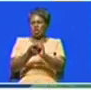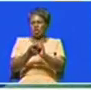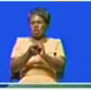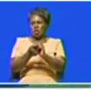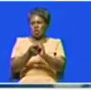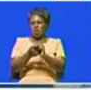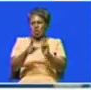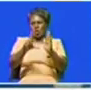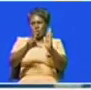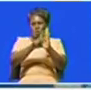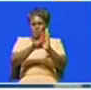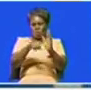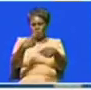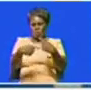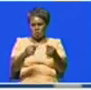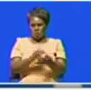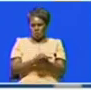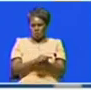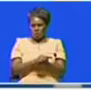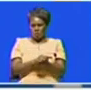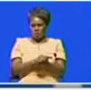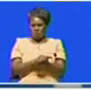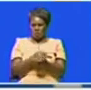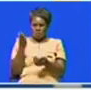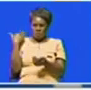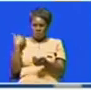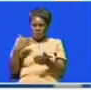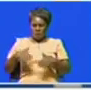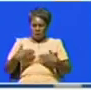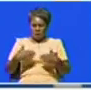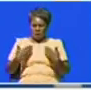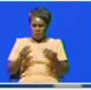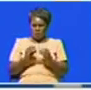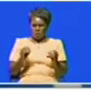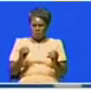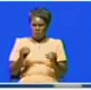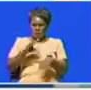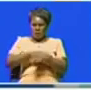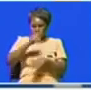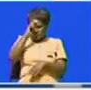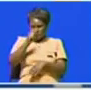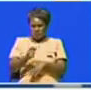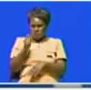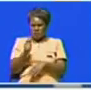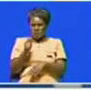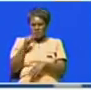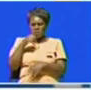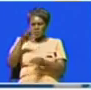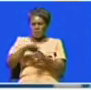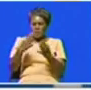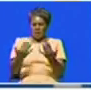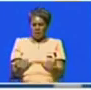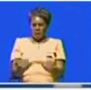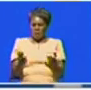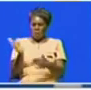how they change the rules and the game as mm-hmm. we go along. Mm-hmm. Mm-hmm. First, they were unhappy with the elections. They got a judgment saying, get fresh elections. Now that